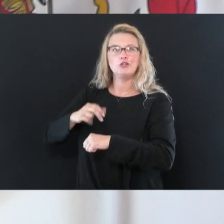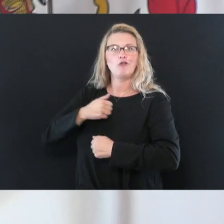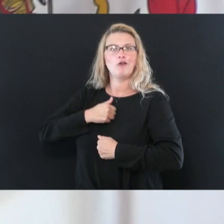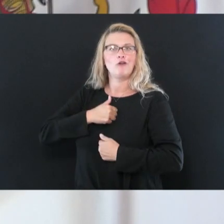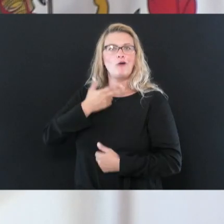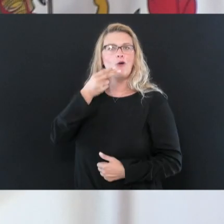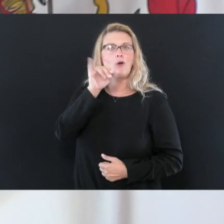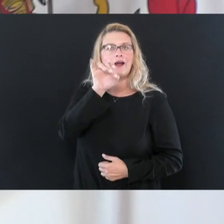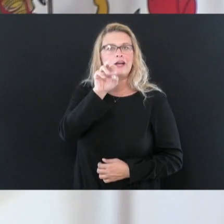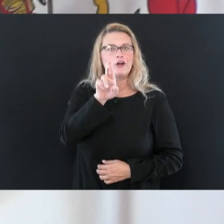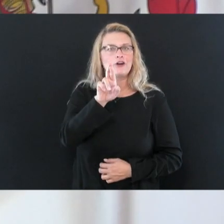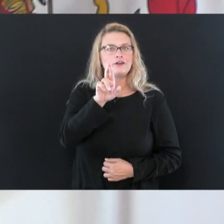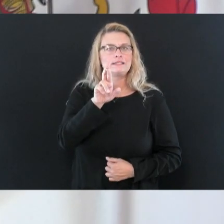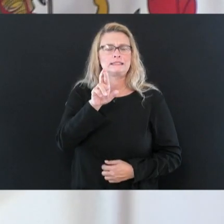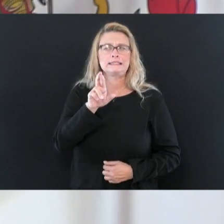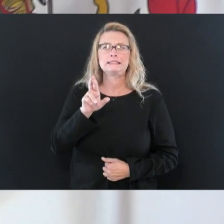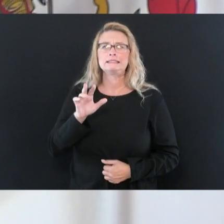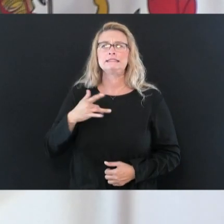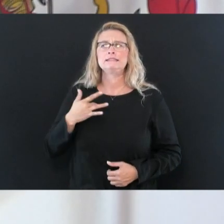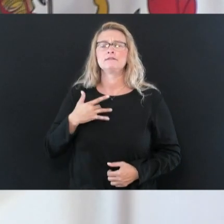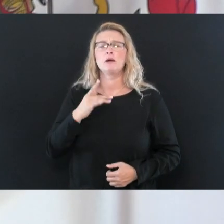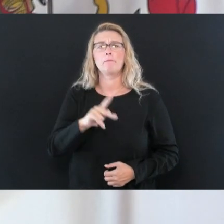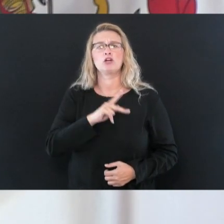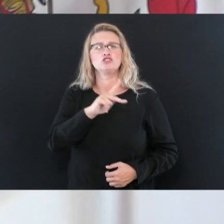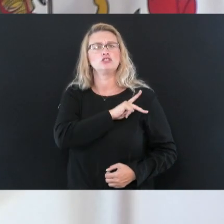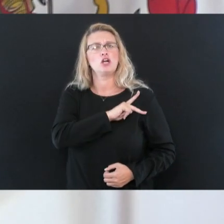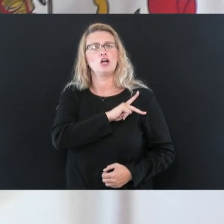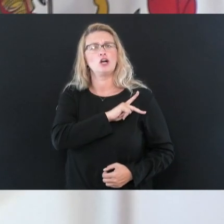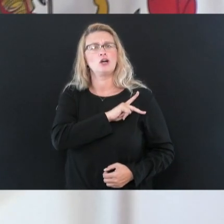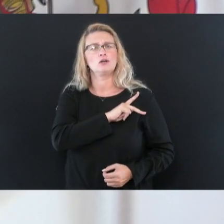home. And it hits us right between our eyes.